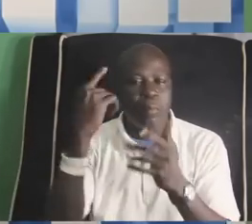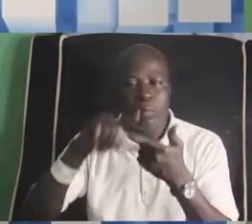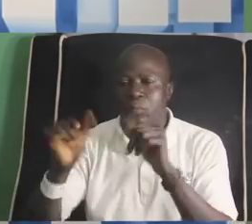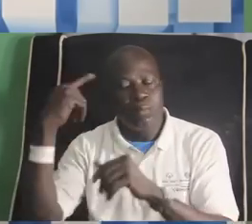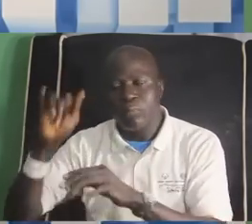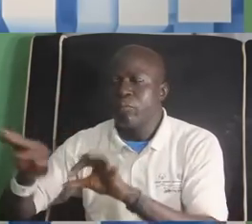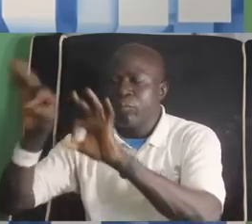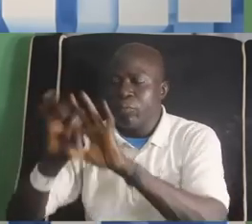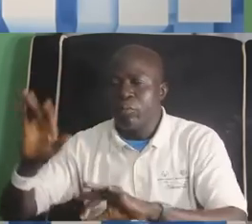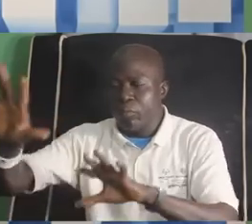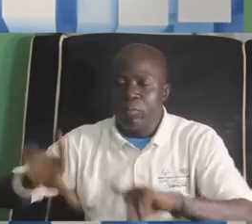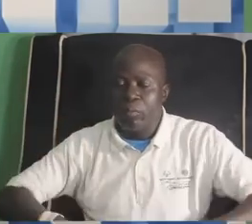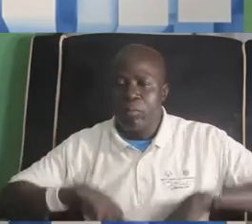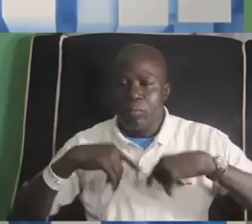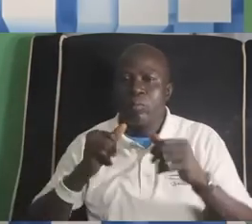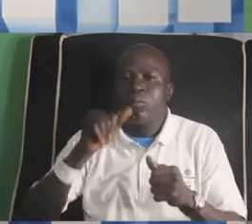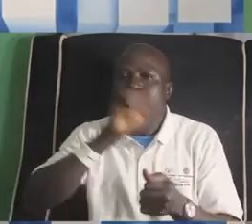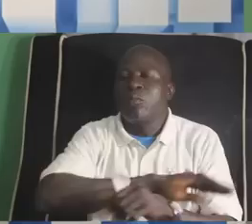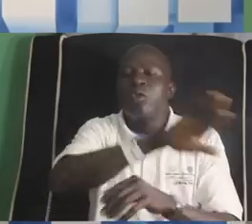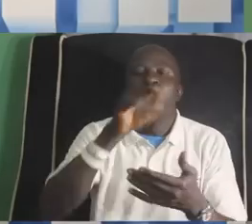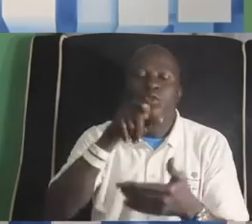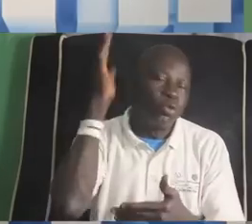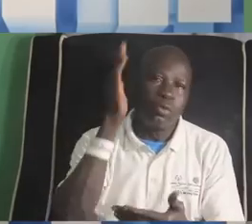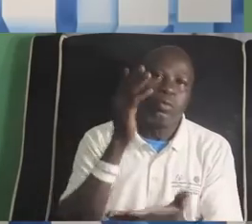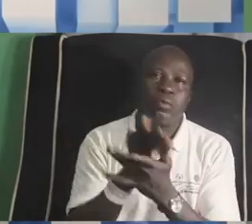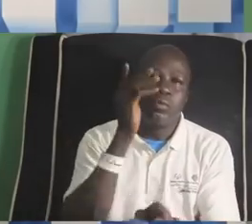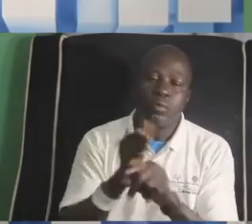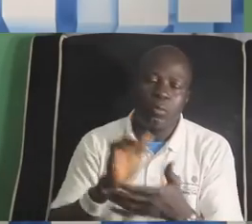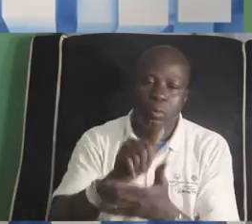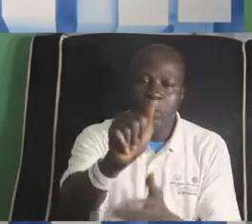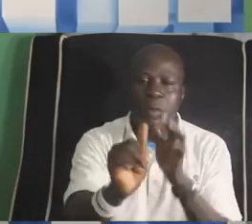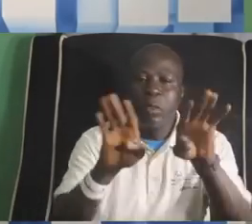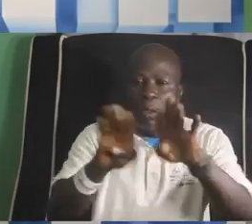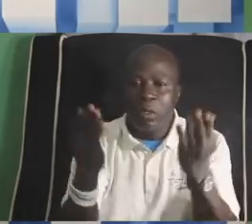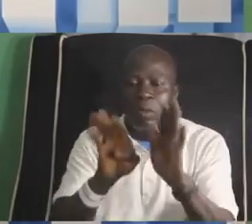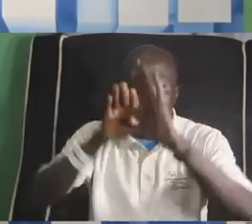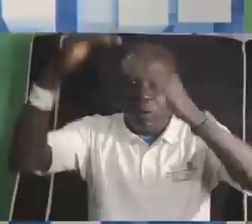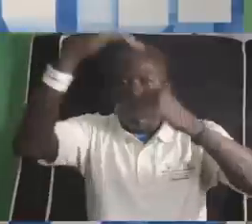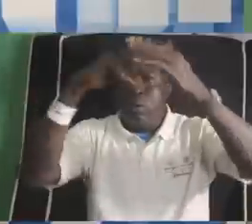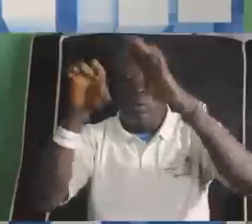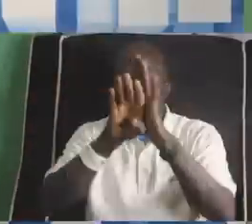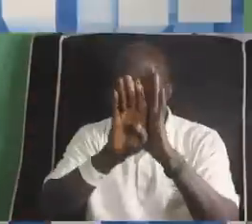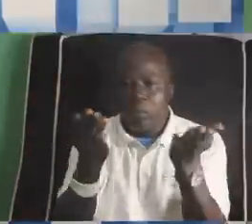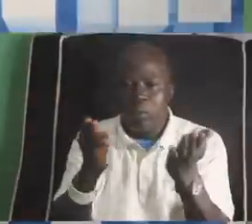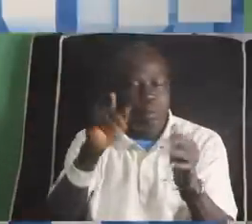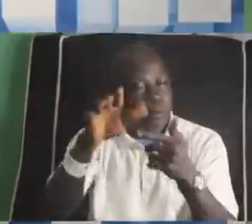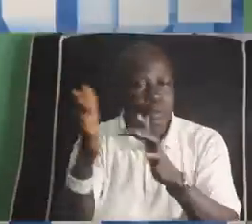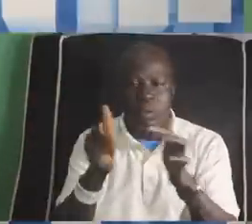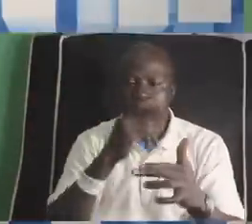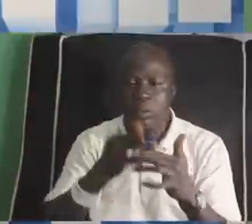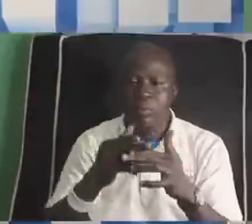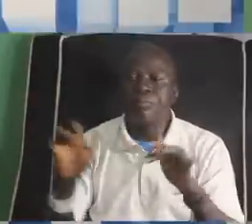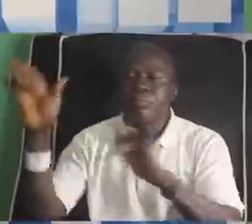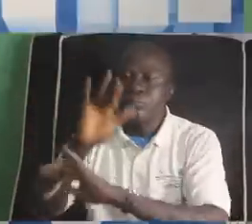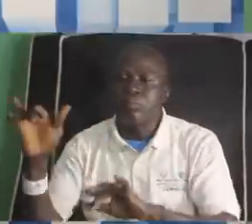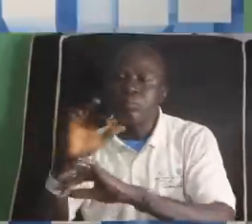aye re. I ask for mercy for your life. Kiki ko gbagbo ni. You should just be. Orun silekun efo lo. Amen. Open the door for you in Jesus. Anu